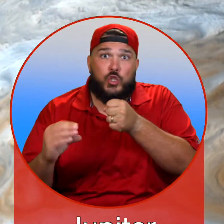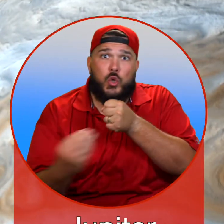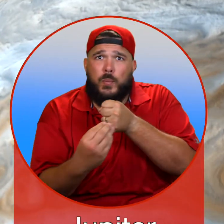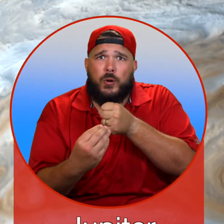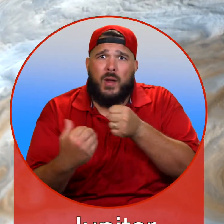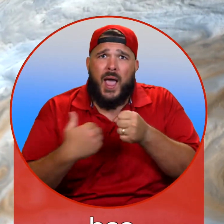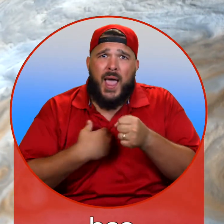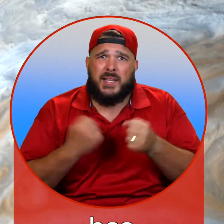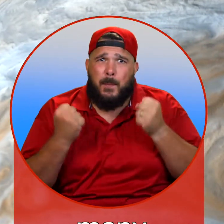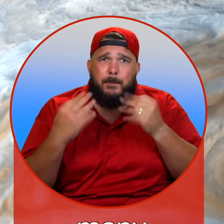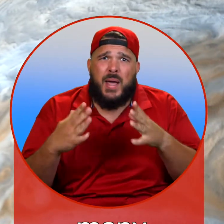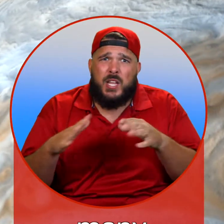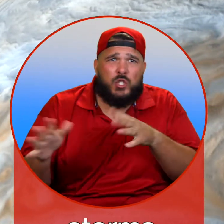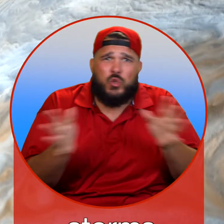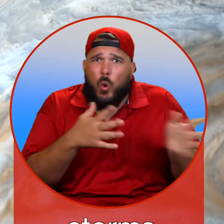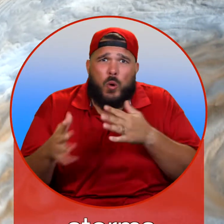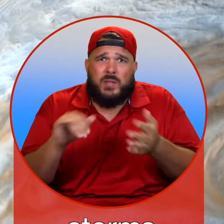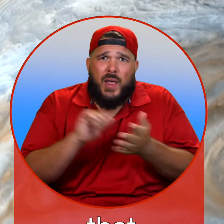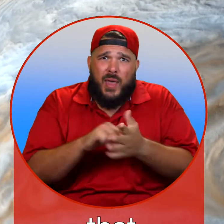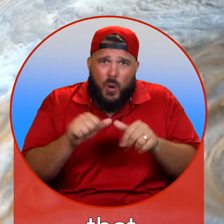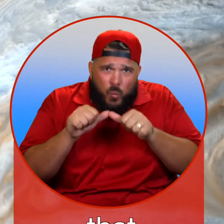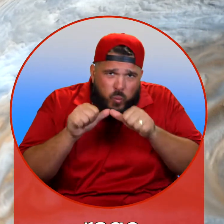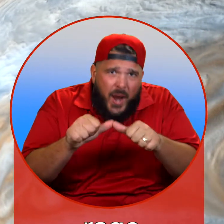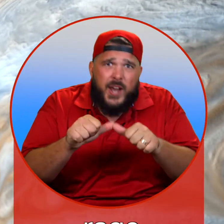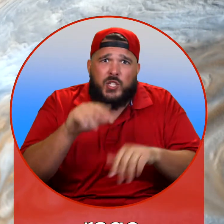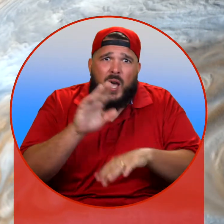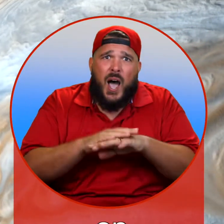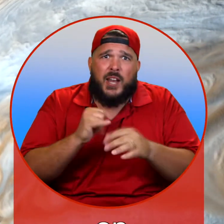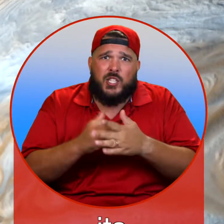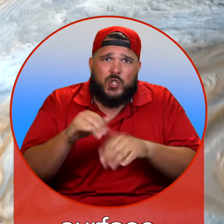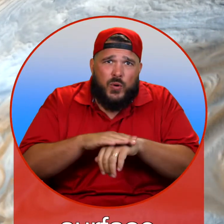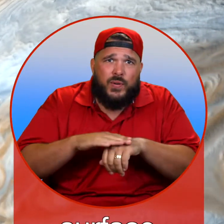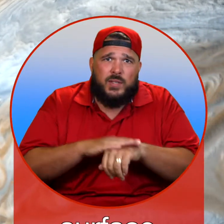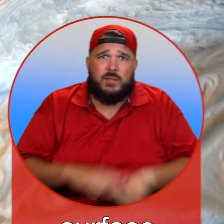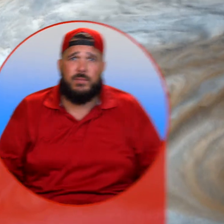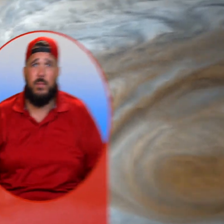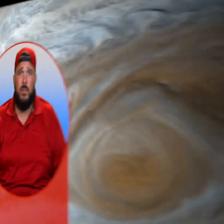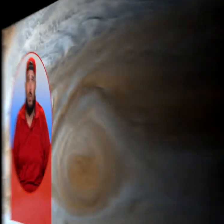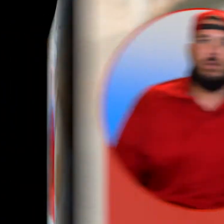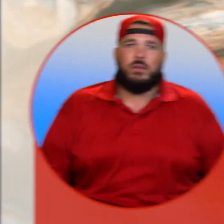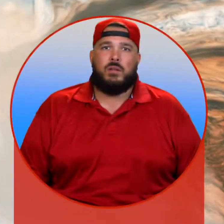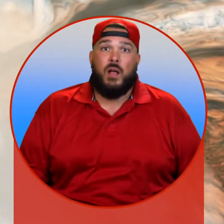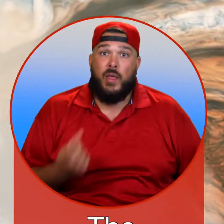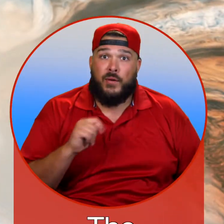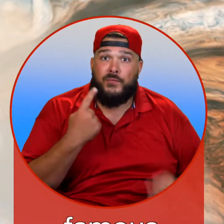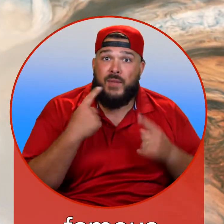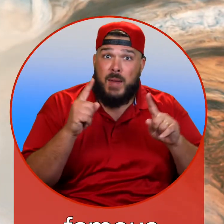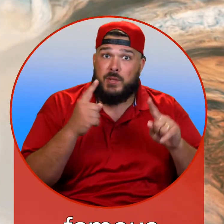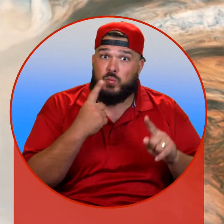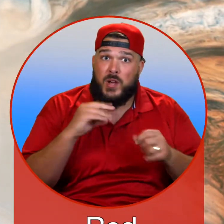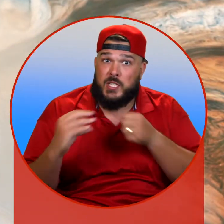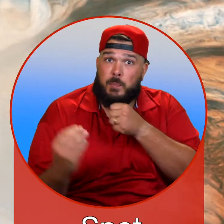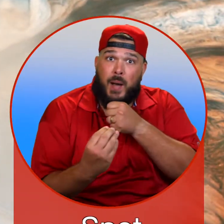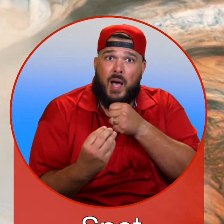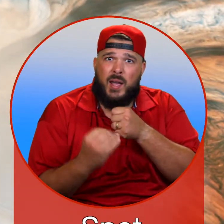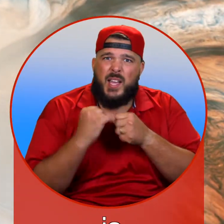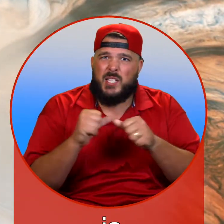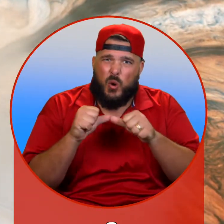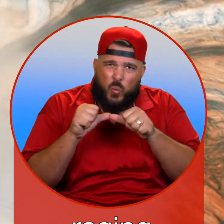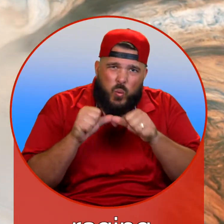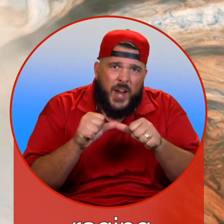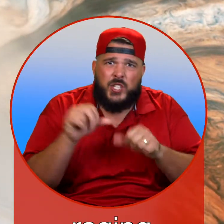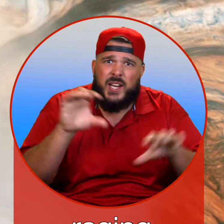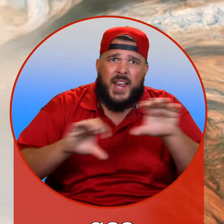Jupiter has many storms that rage on its surface. The famous red spot